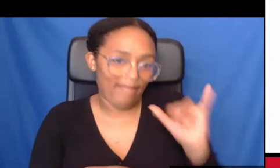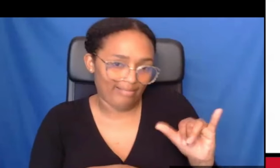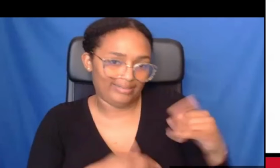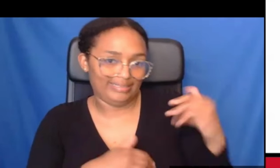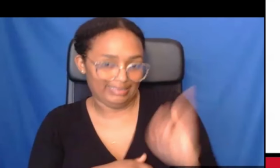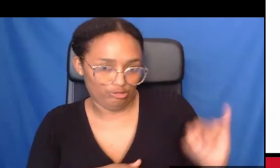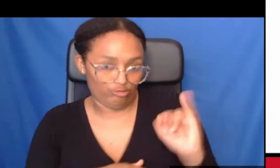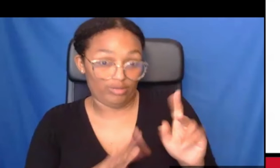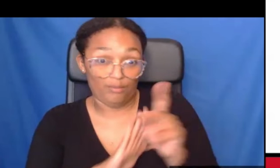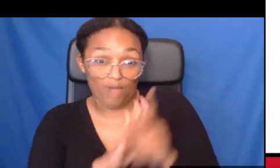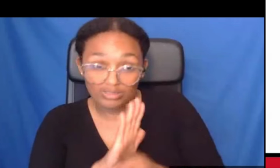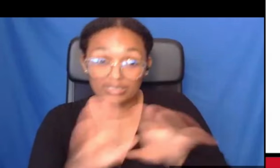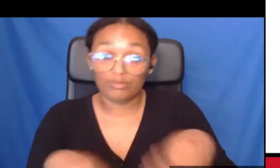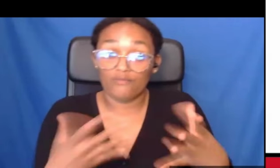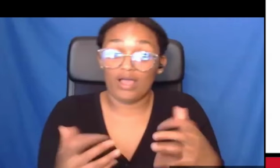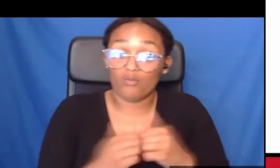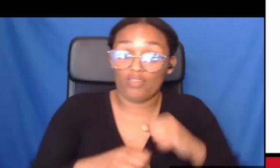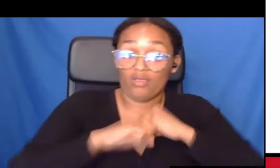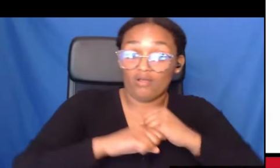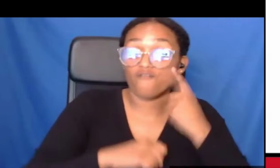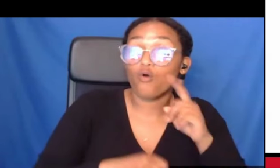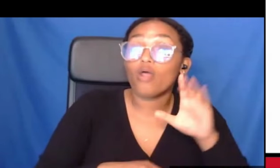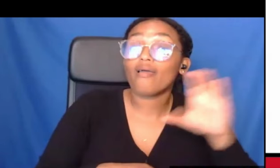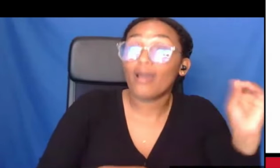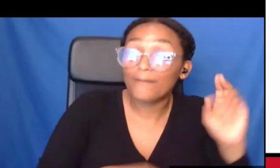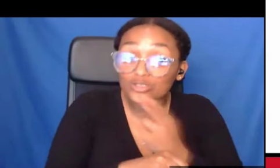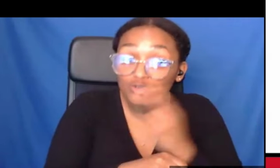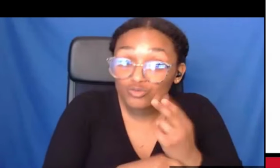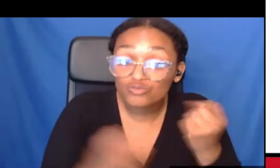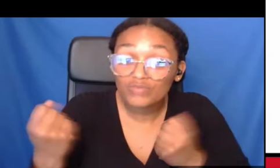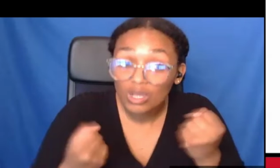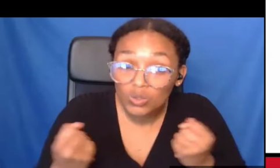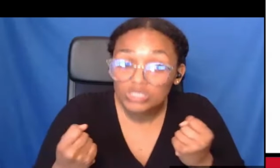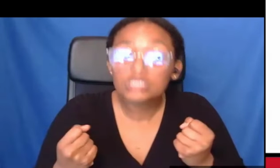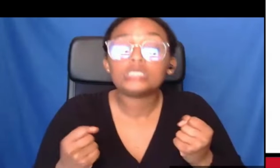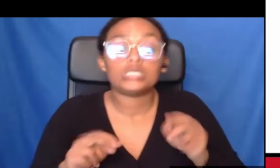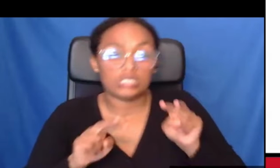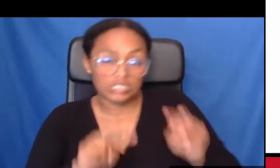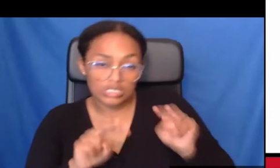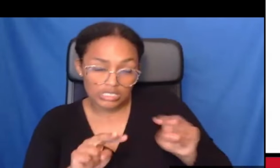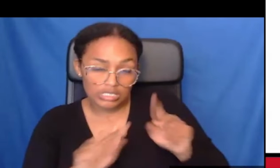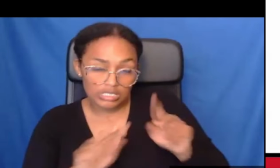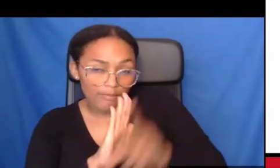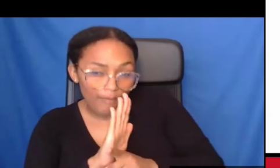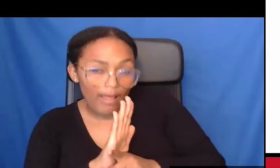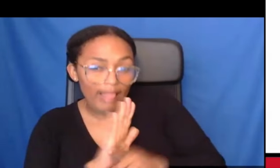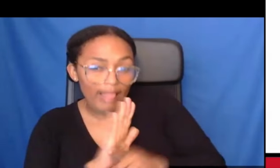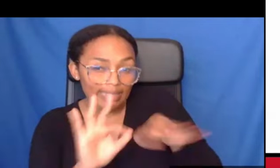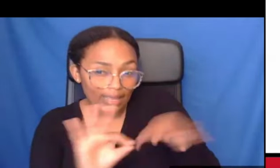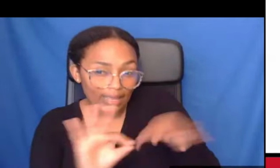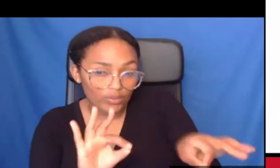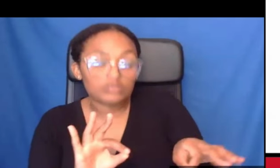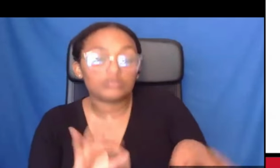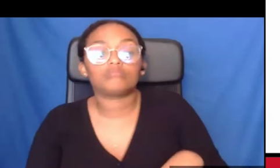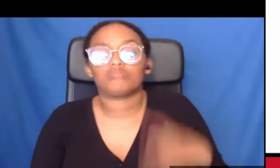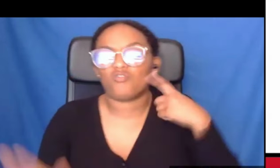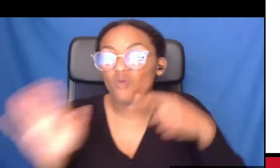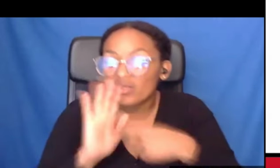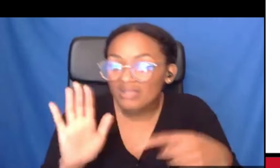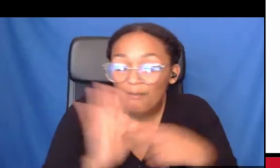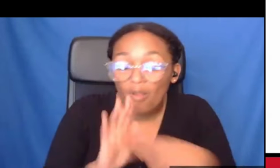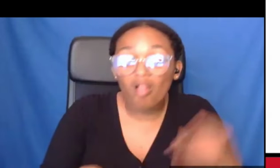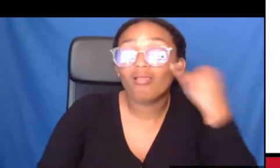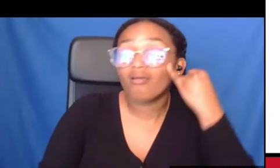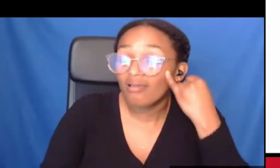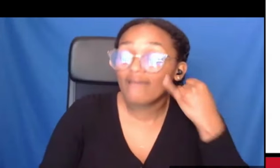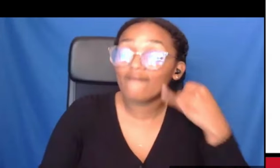well, my insurance company said it's okay, they've written the policy in such a way that I can